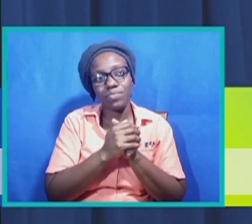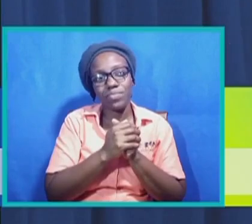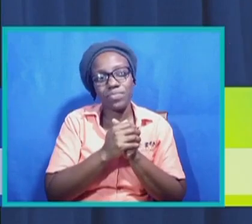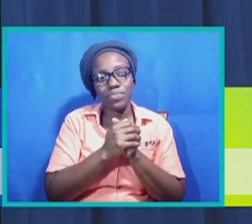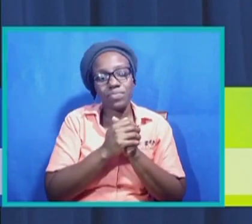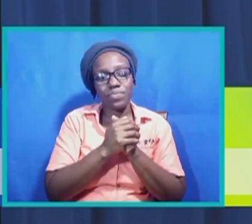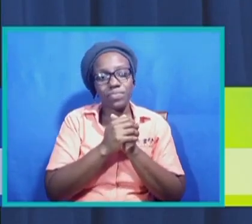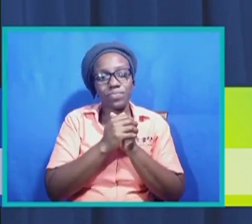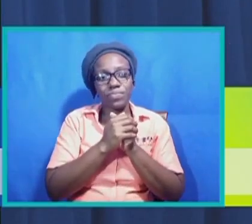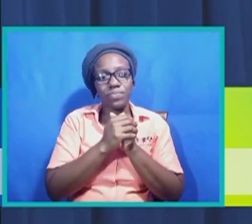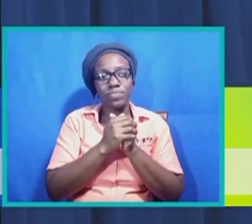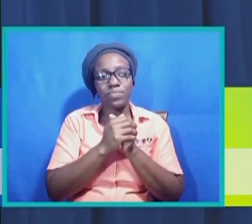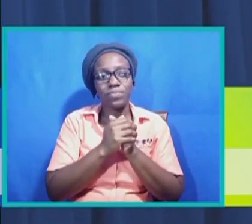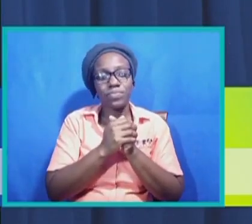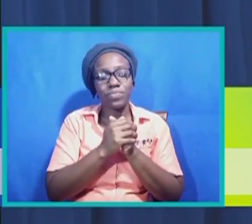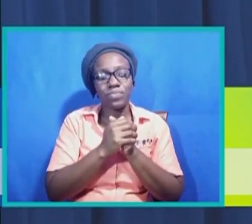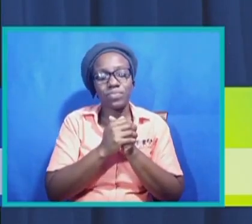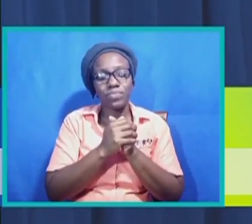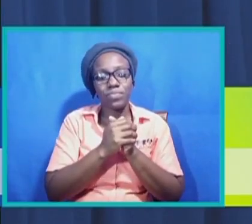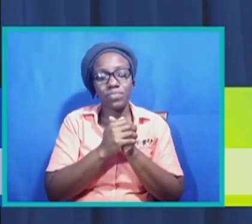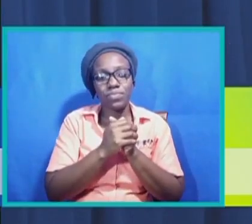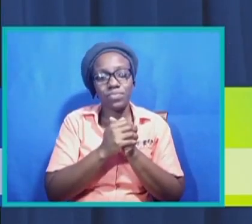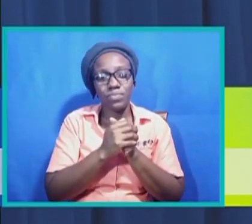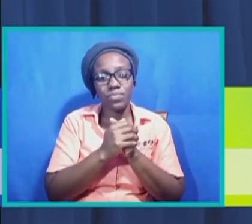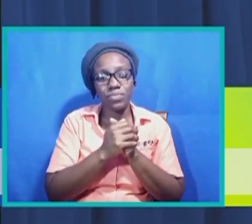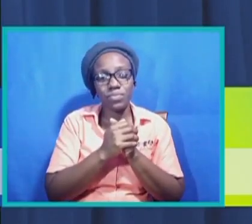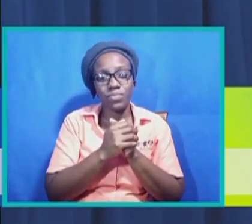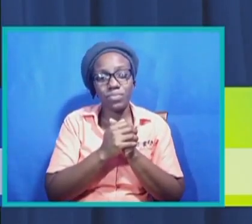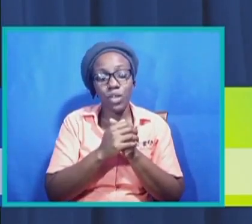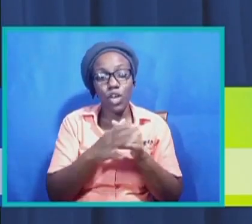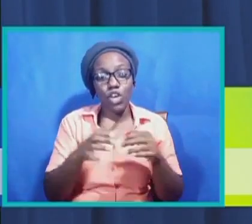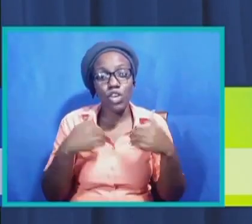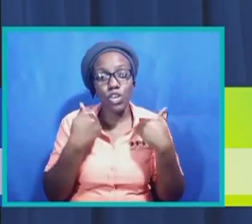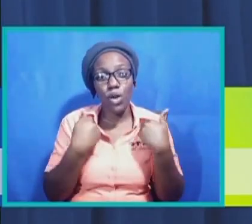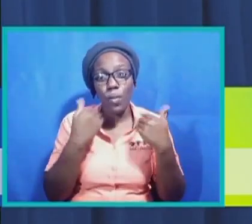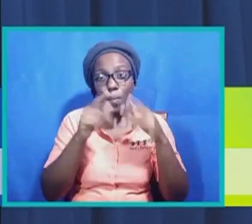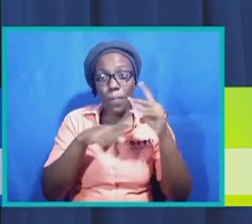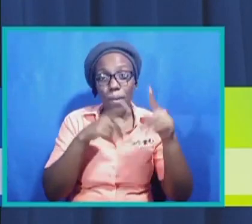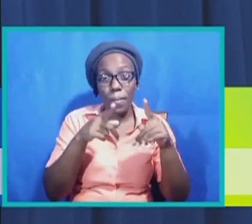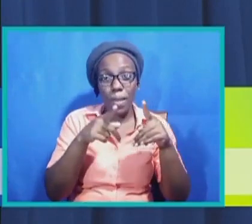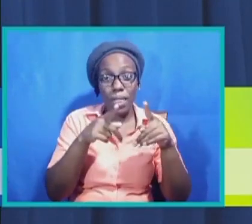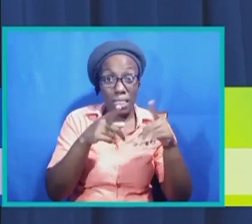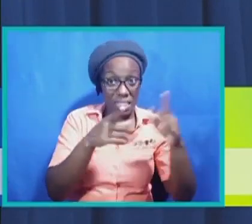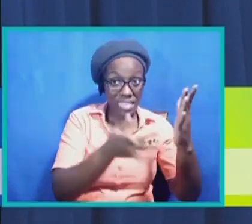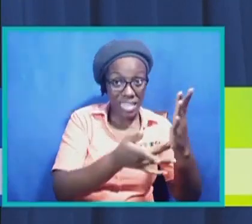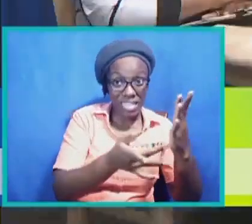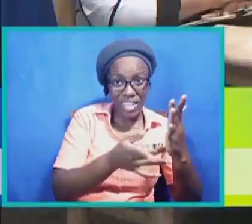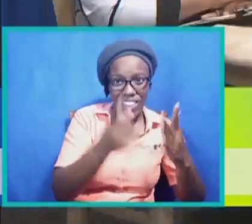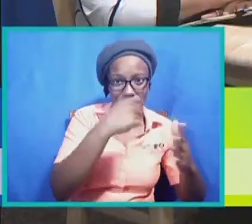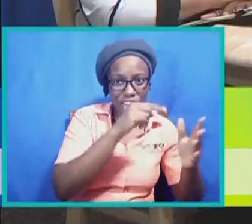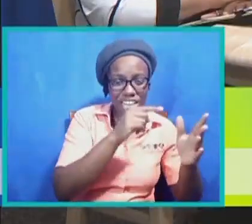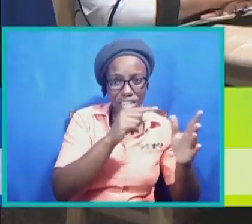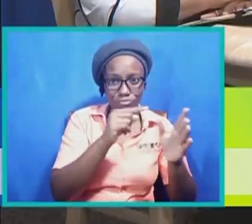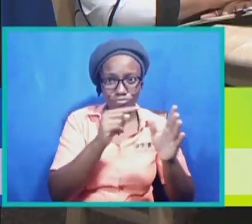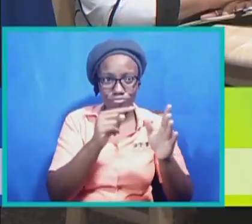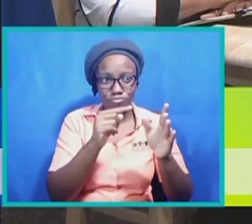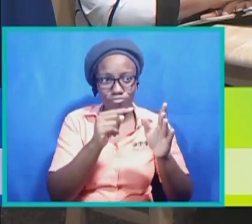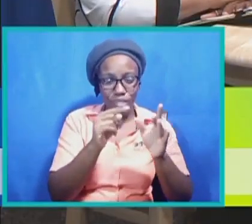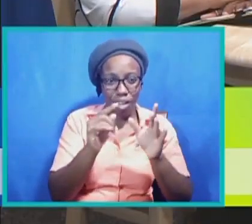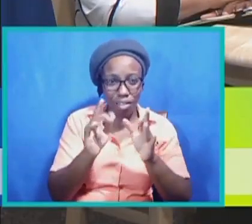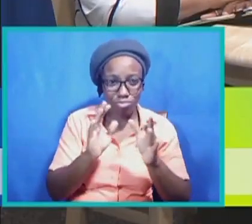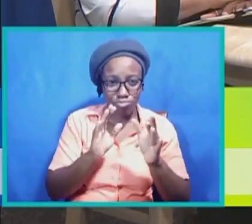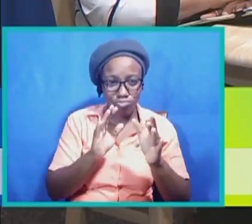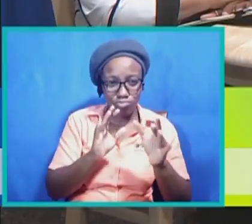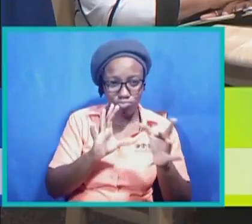the outcomes that we want. I think we need to pay attention to teacher training. It is a